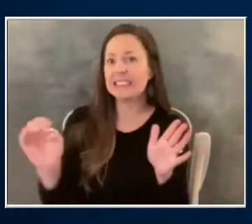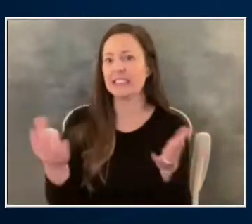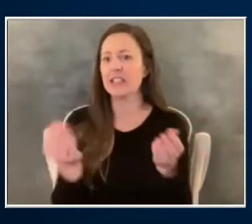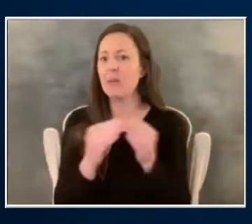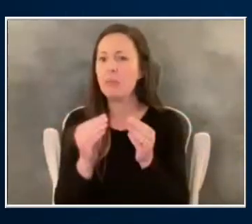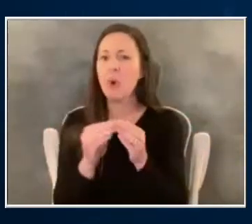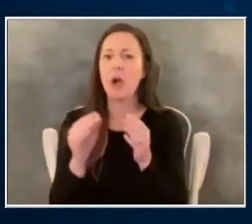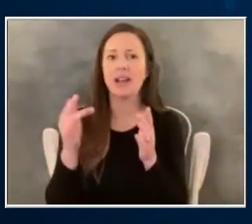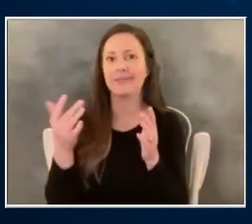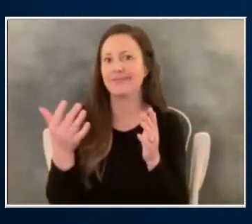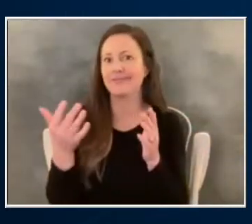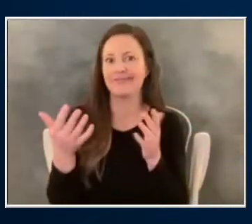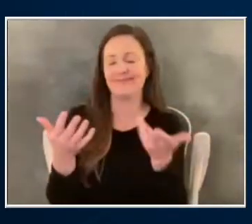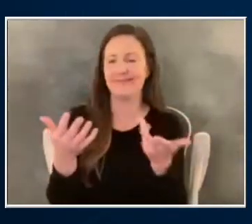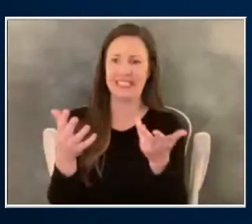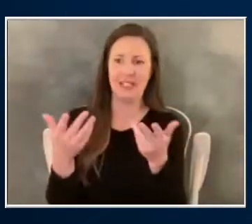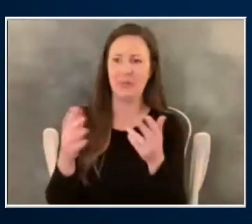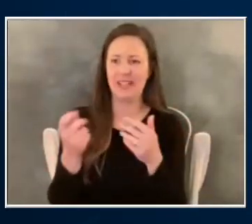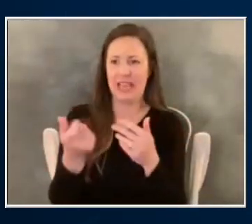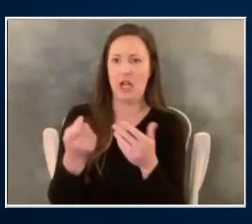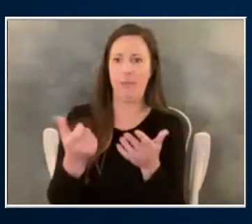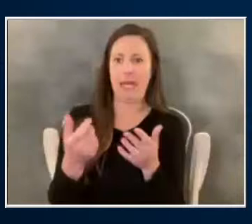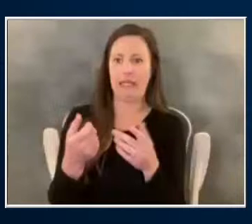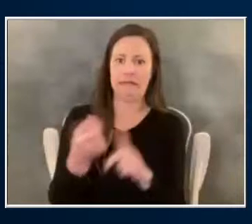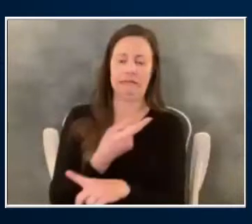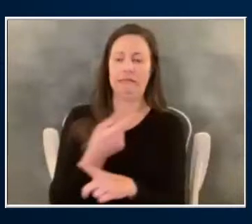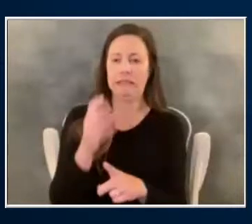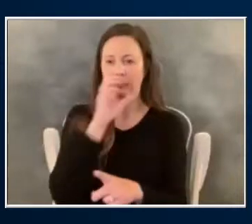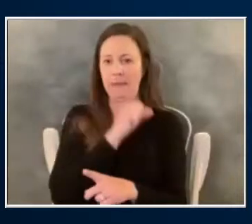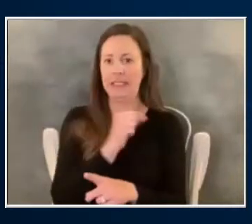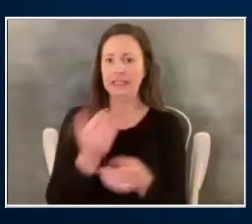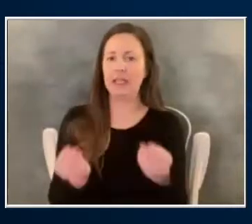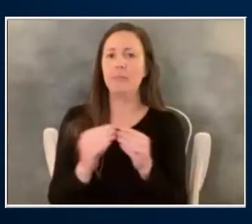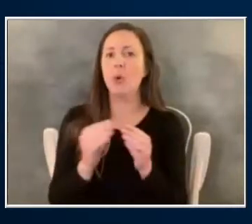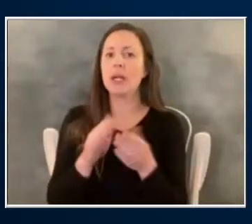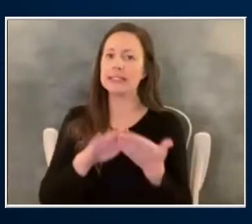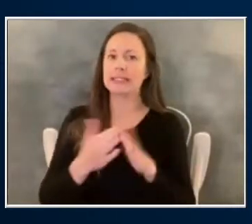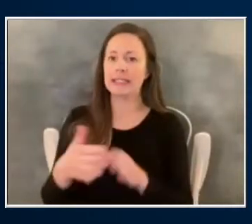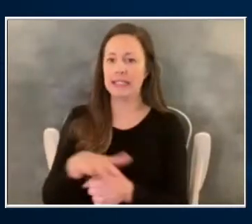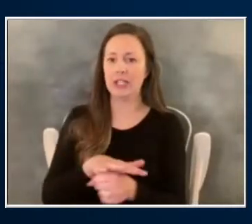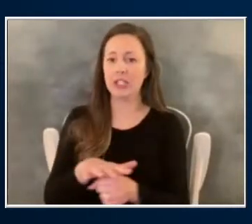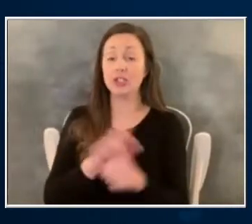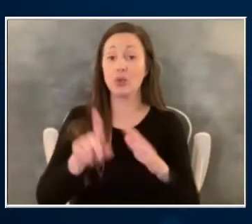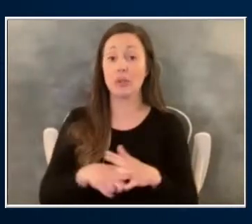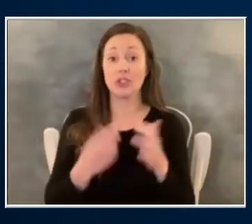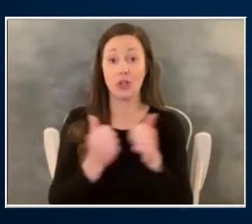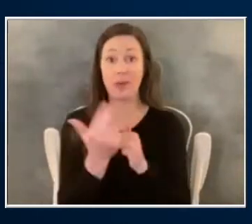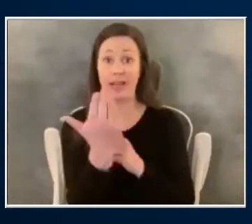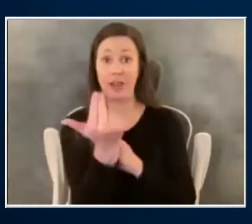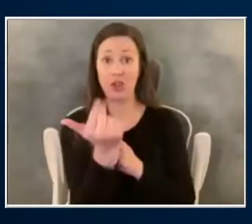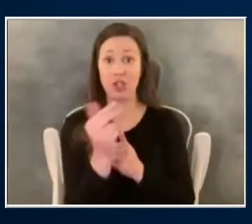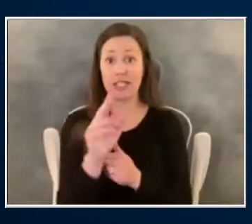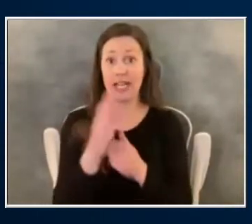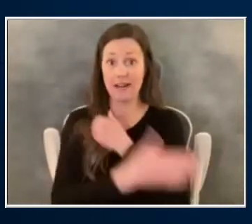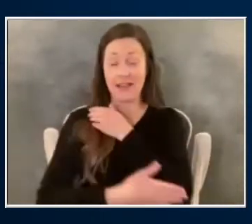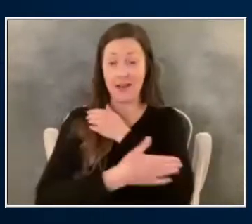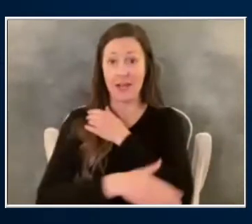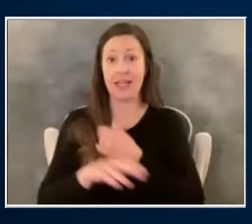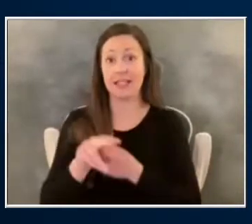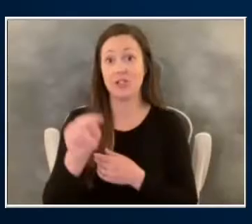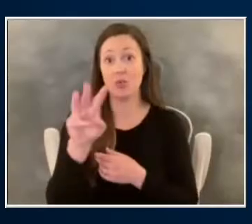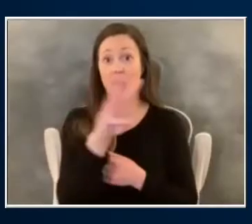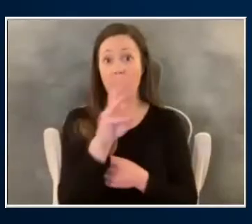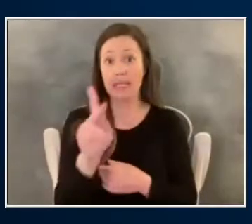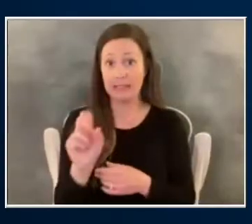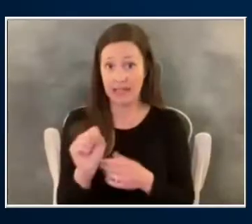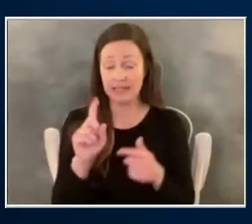higher populated, metropolitan areas. So we started with 13 counties in northwest Kansas when we began